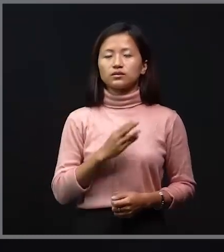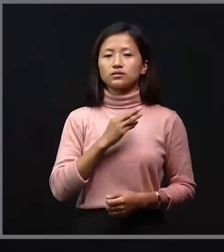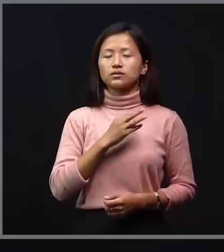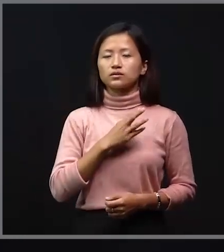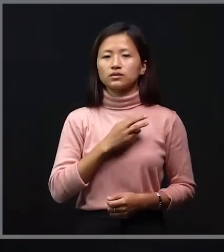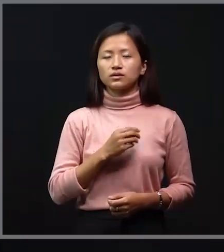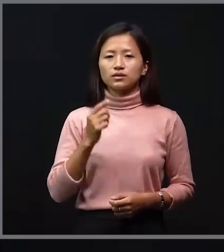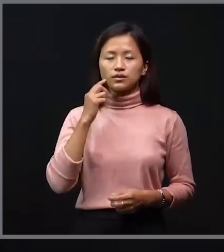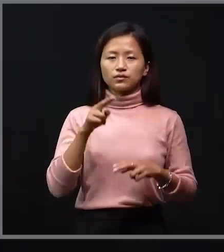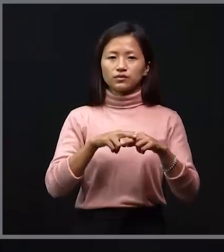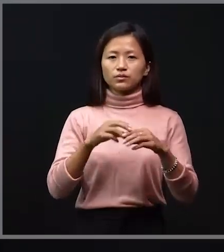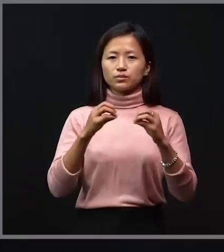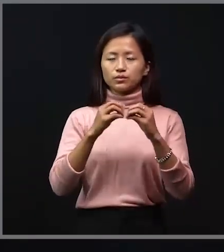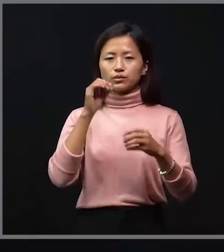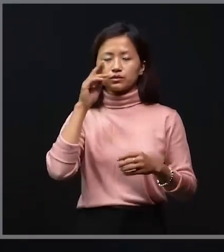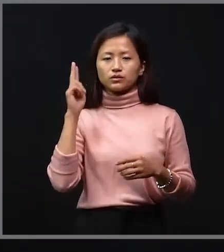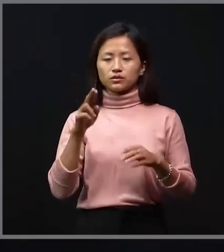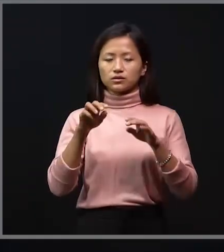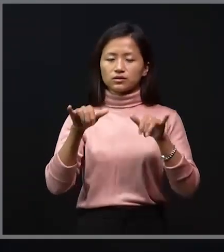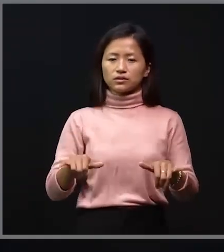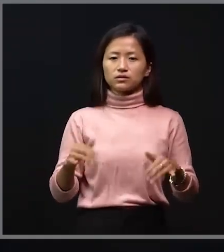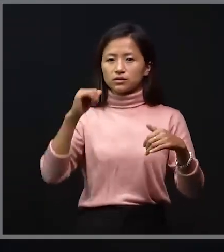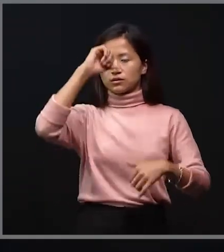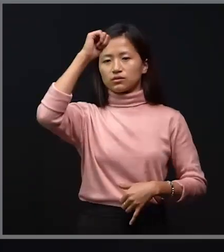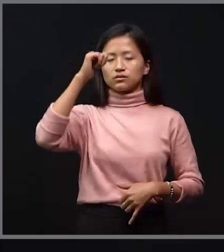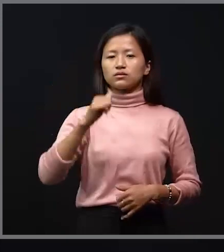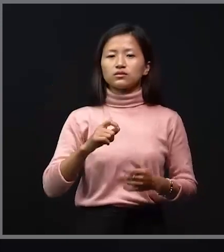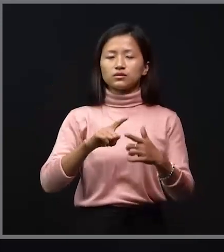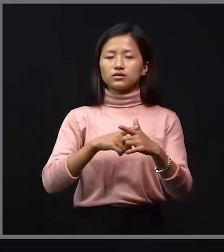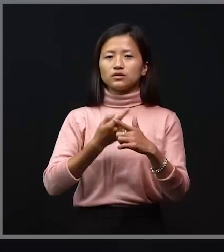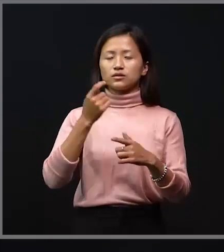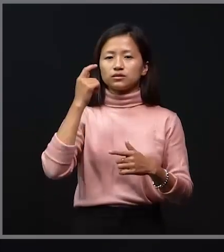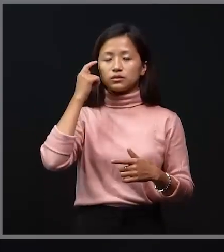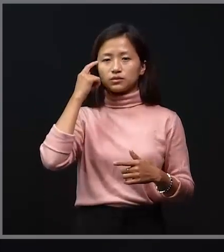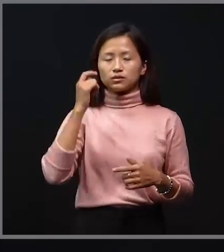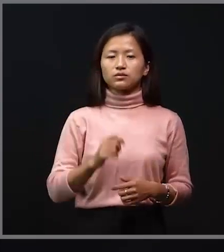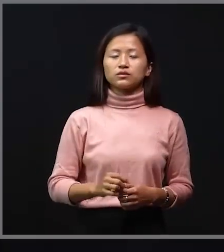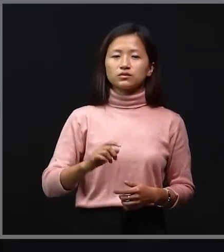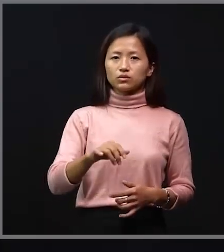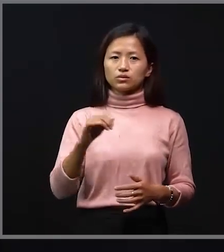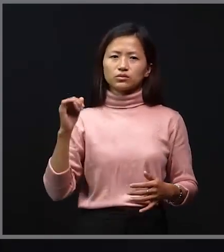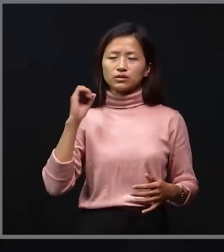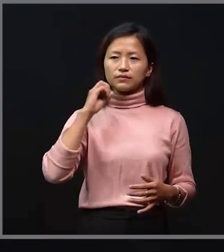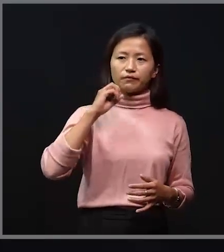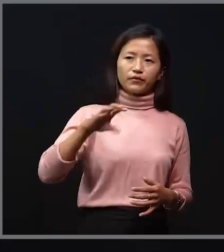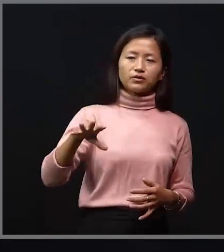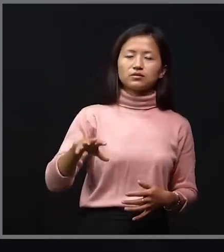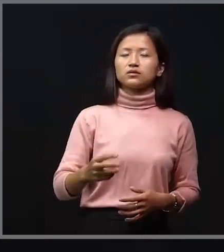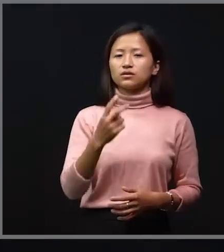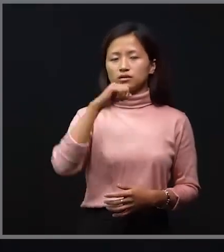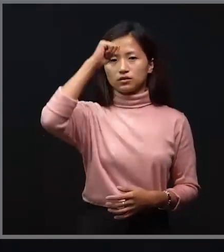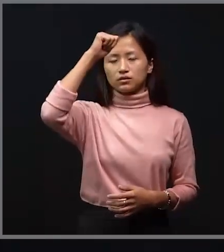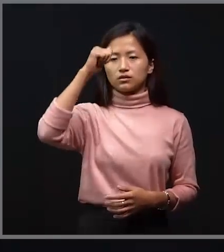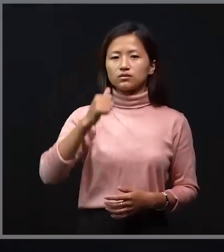that if the British stays in India, the Japanese are sure to invade India, and that is why they started